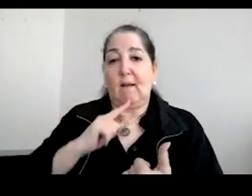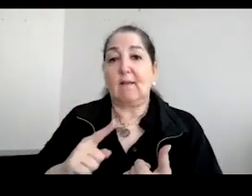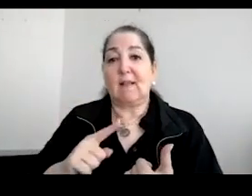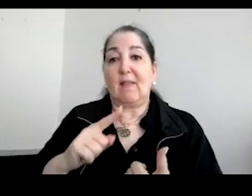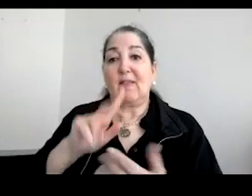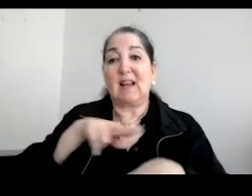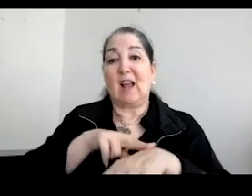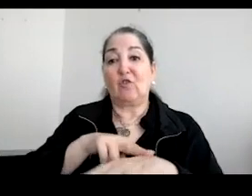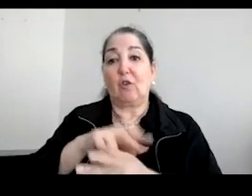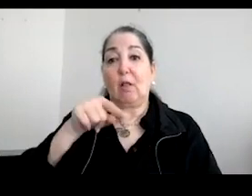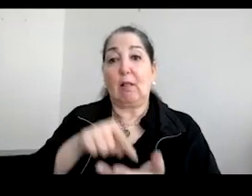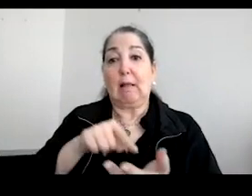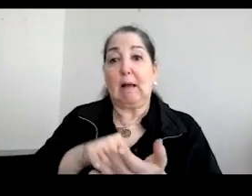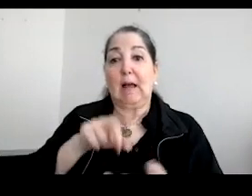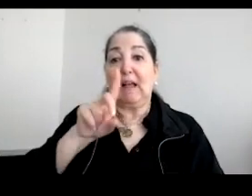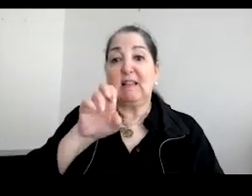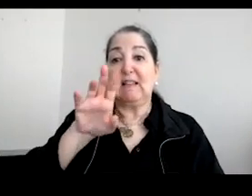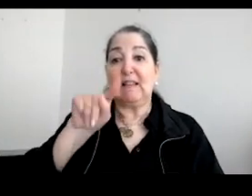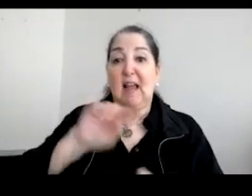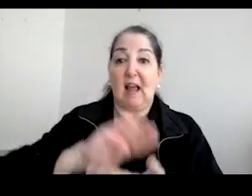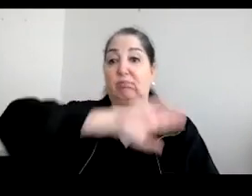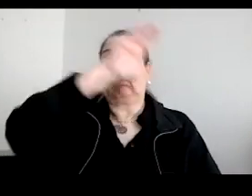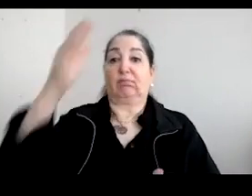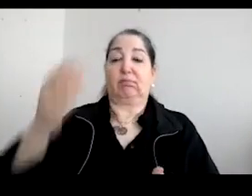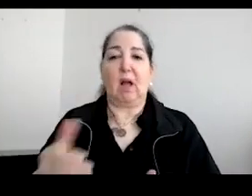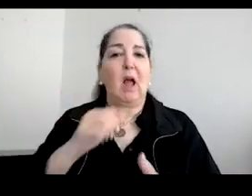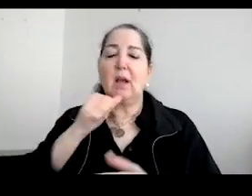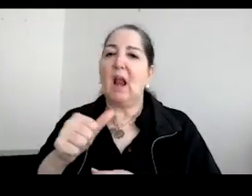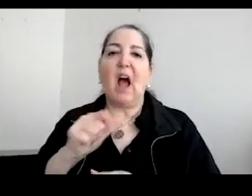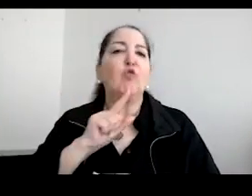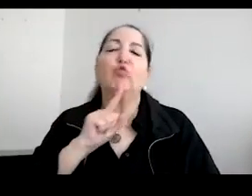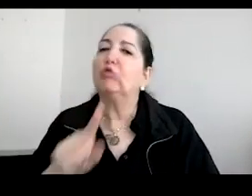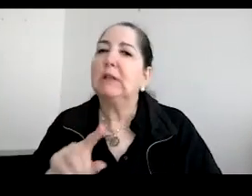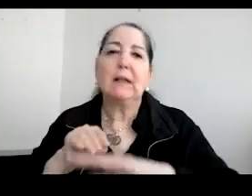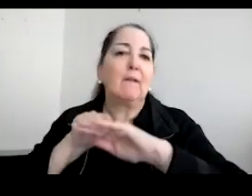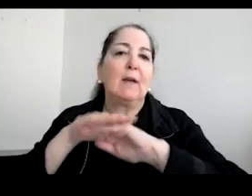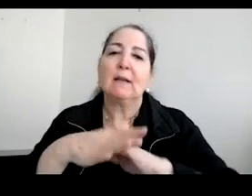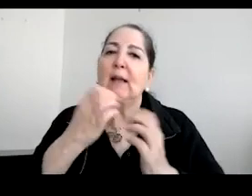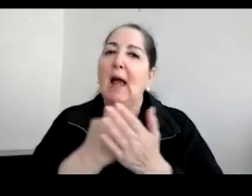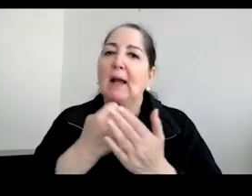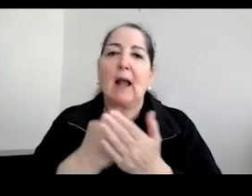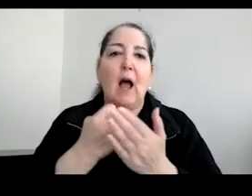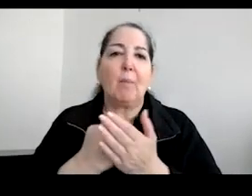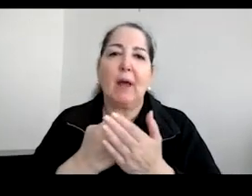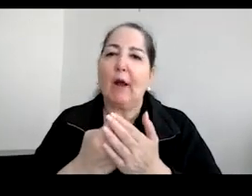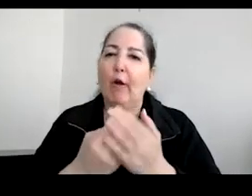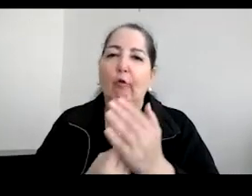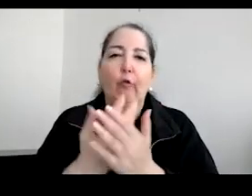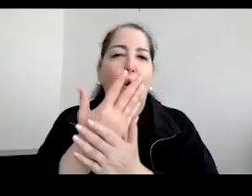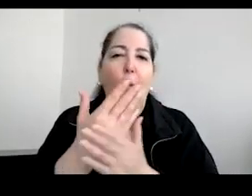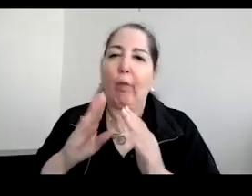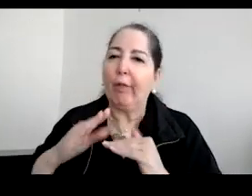is not a kind of major determinant of economic performance going forward. So the fact that, you know, we're likely to